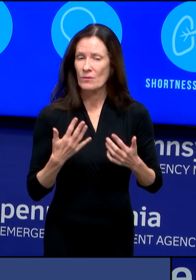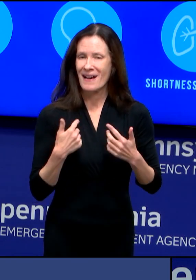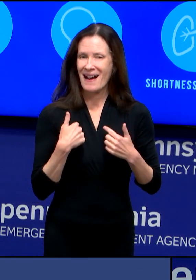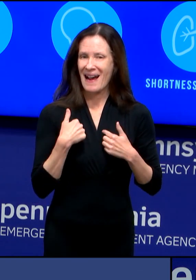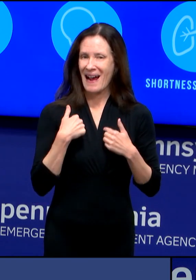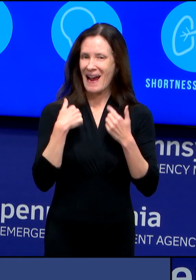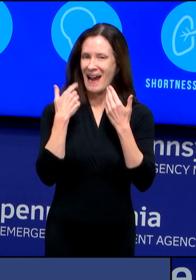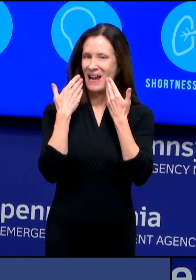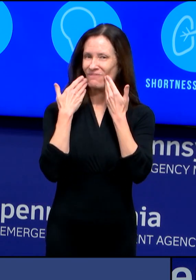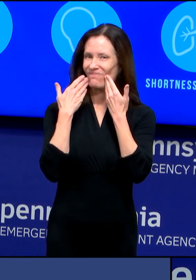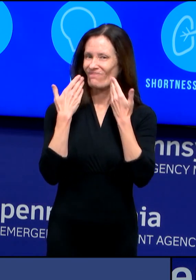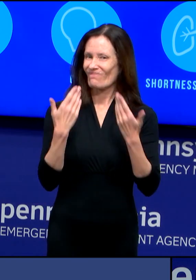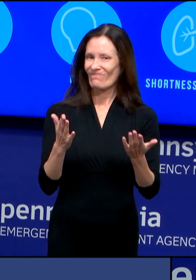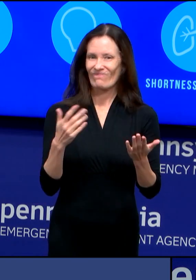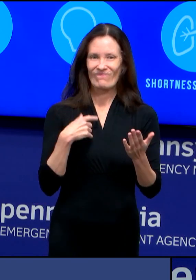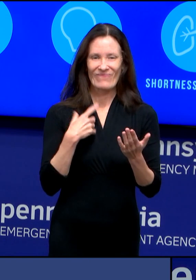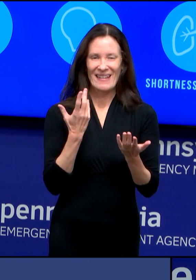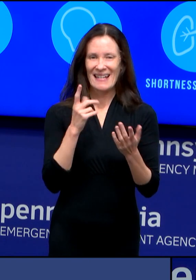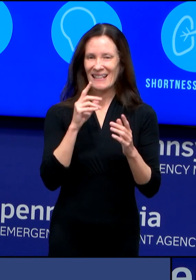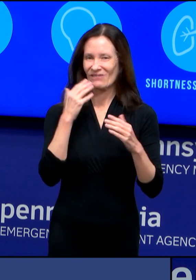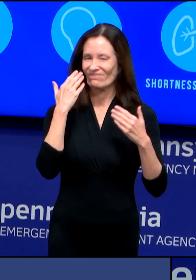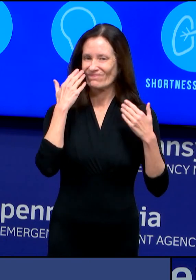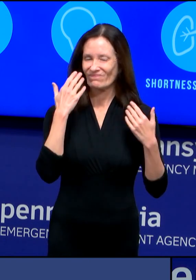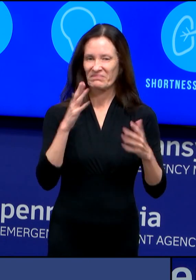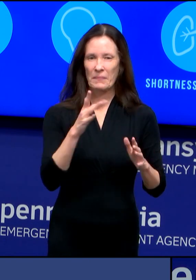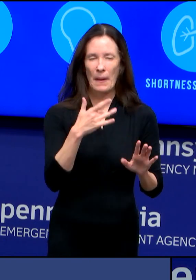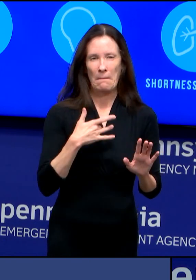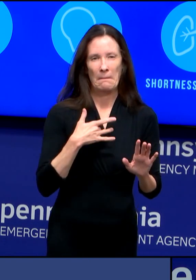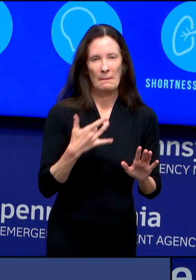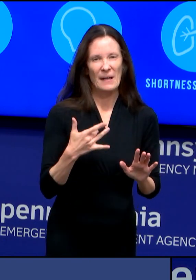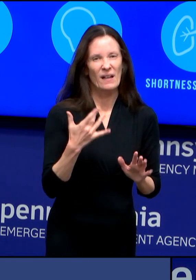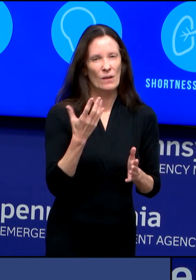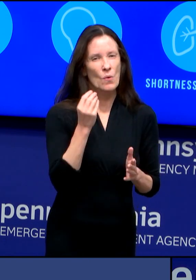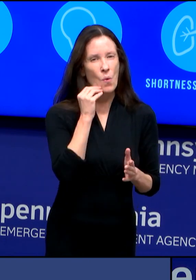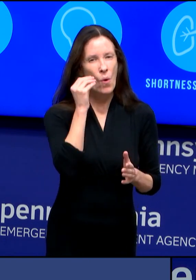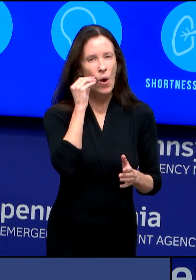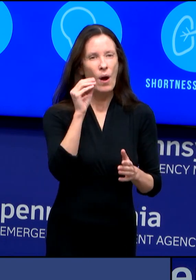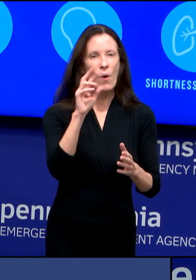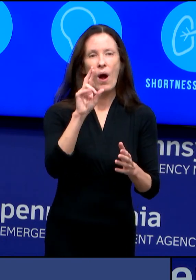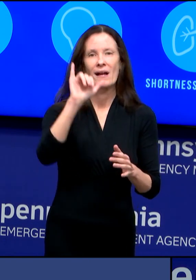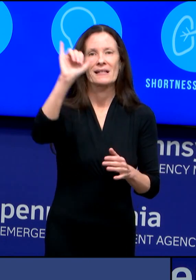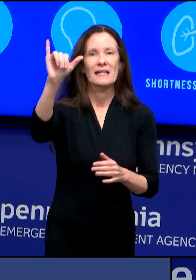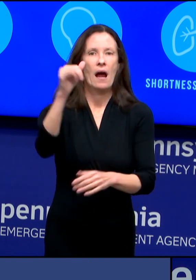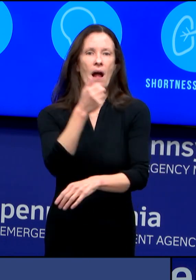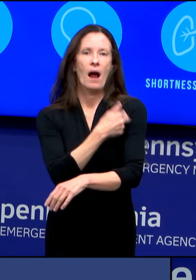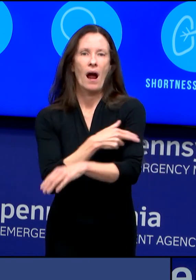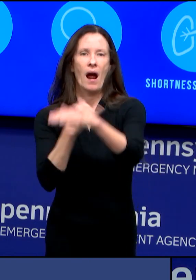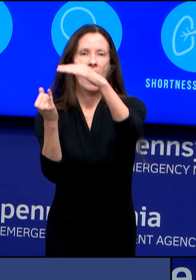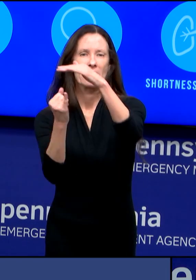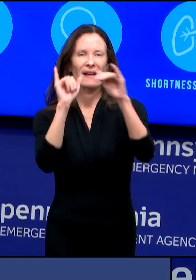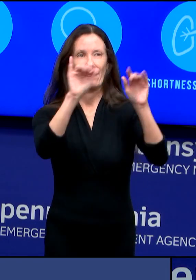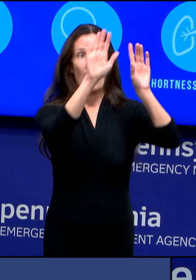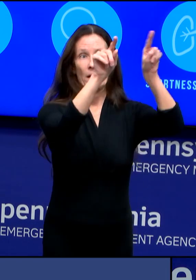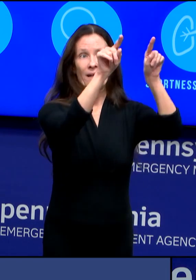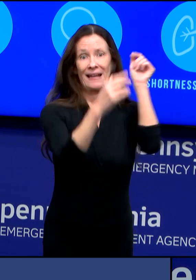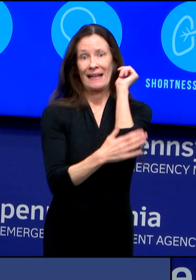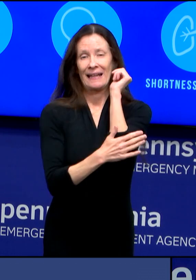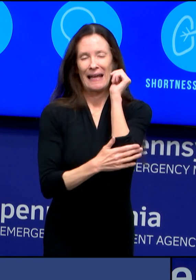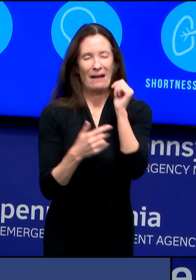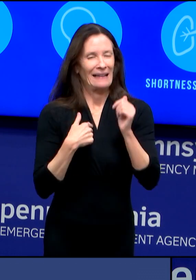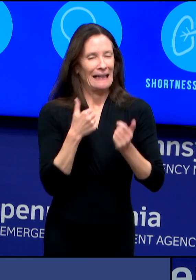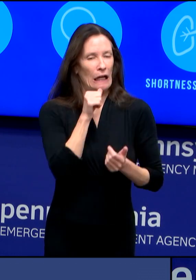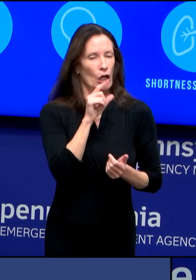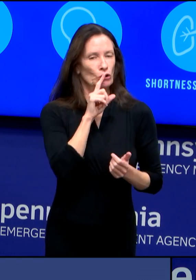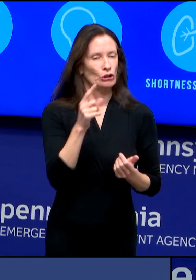Times News, Secretary Levine, if a death in Pennsylvania is attributed to complications from coronavirus, or coronavirus was listed